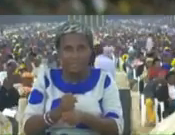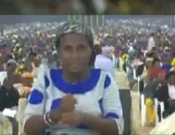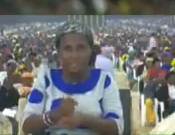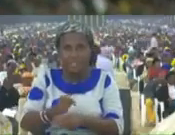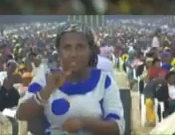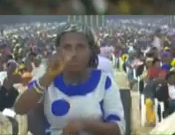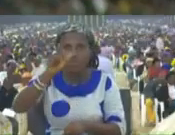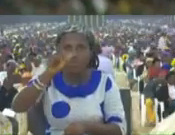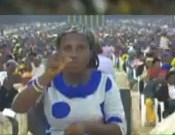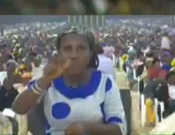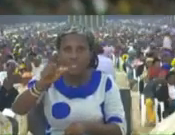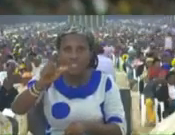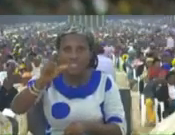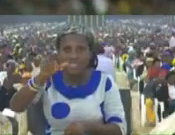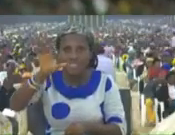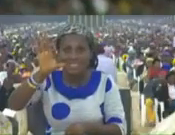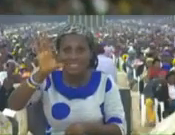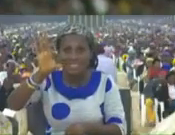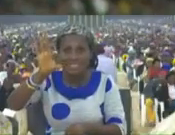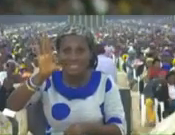29.